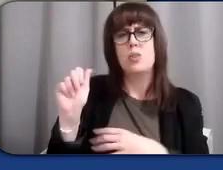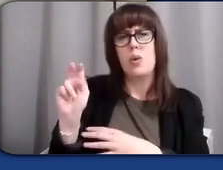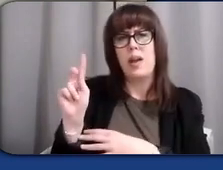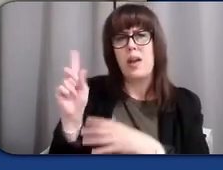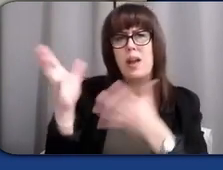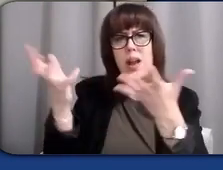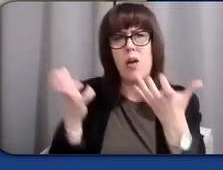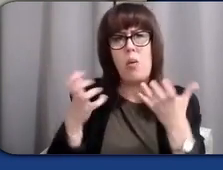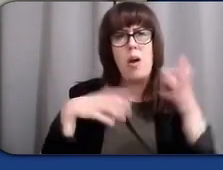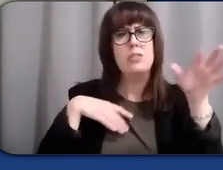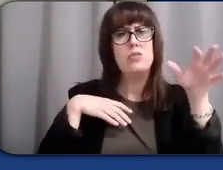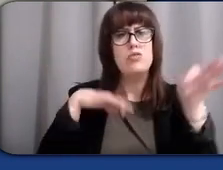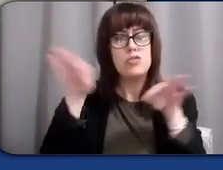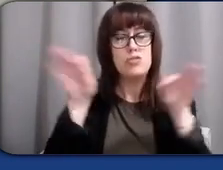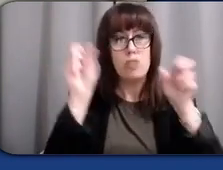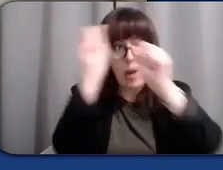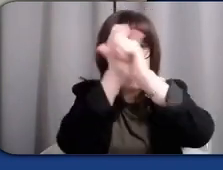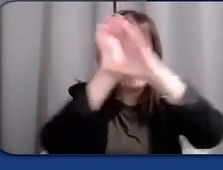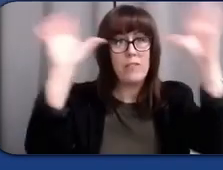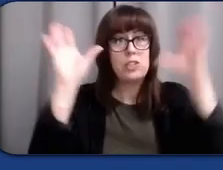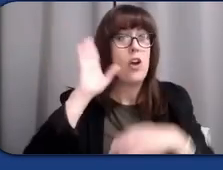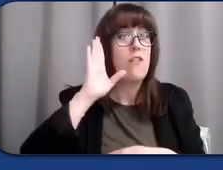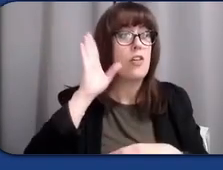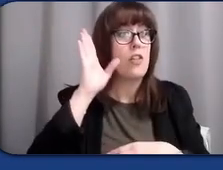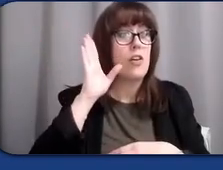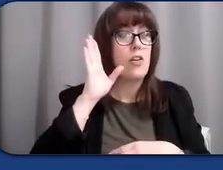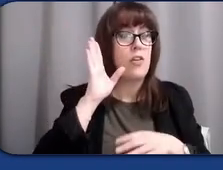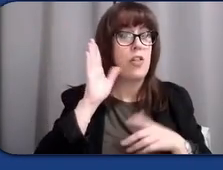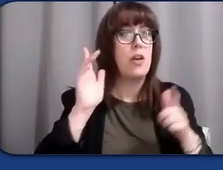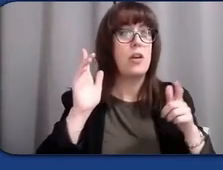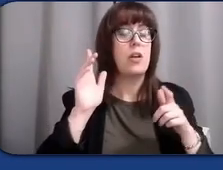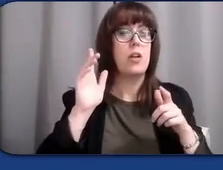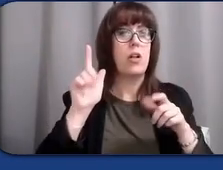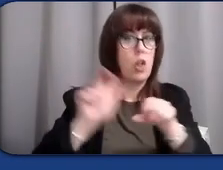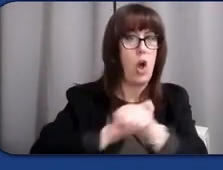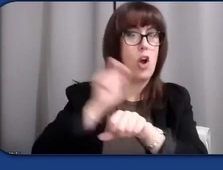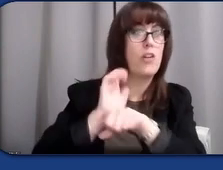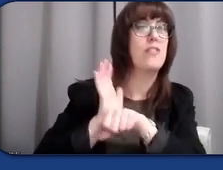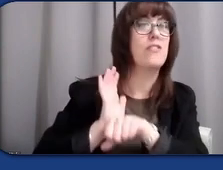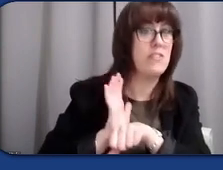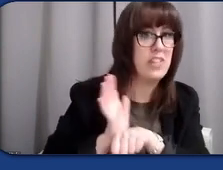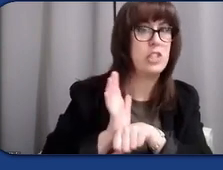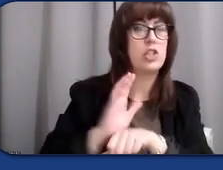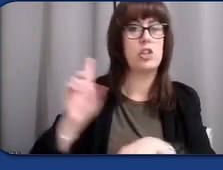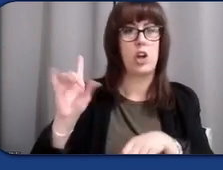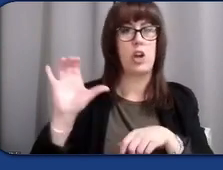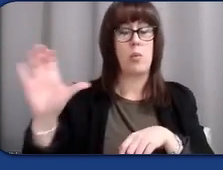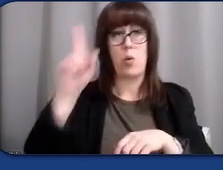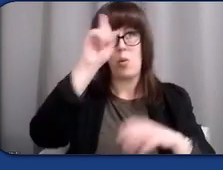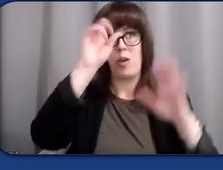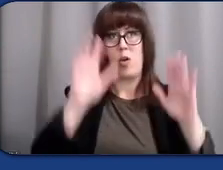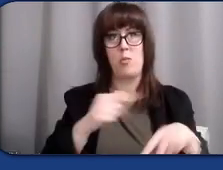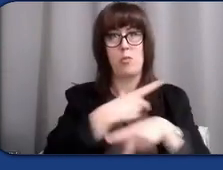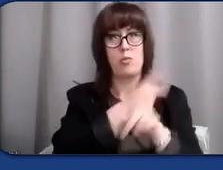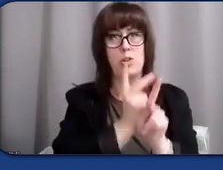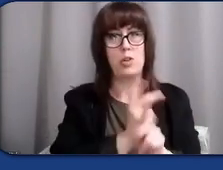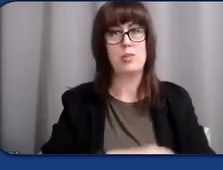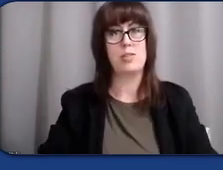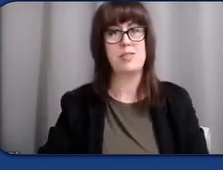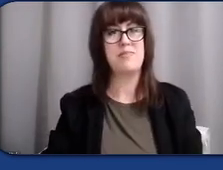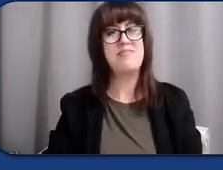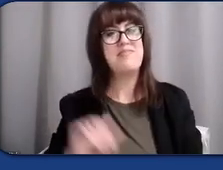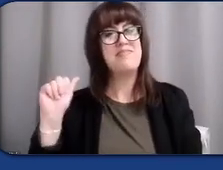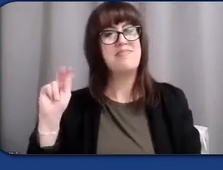the vision for the feature documentary we are hoping to produce. Yeah, of course, you